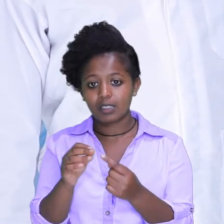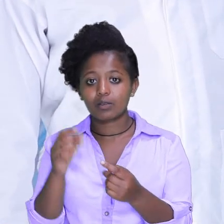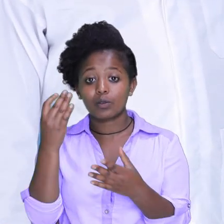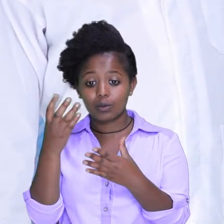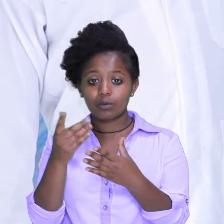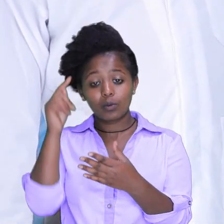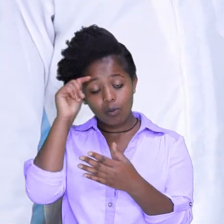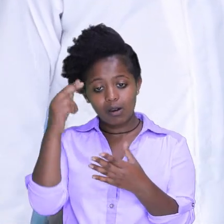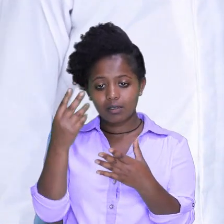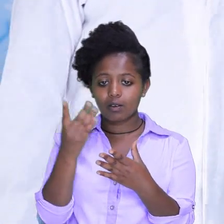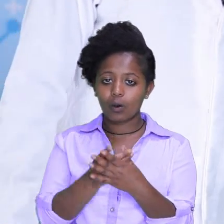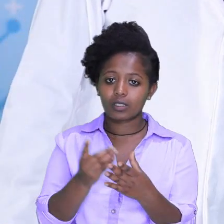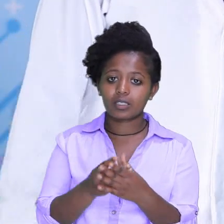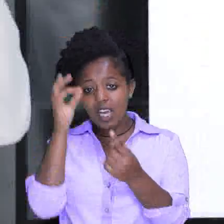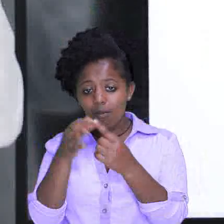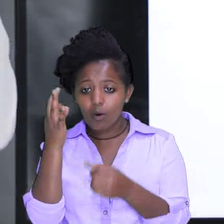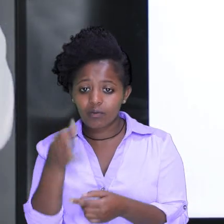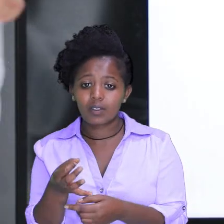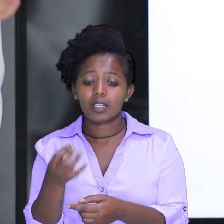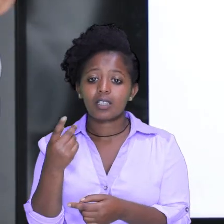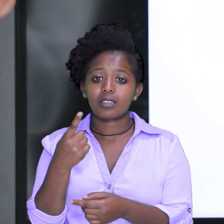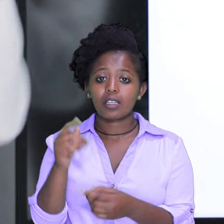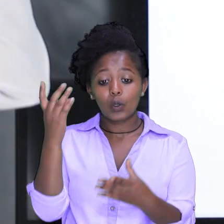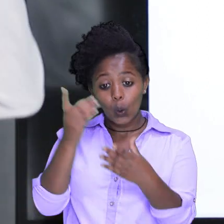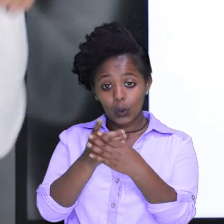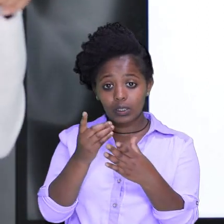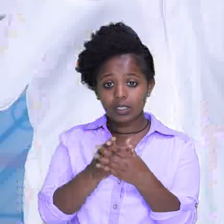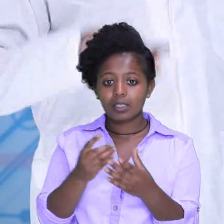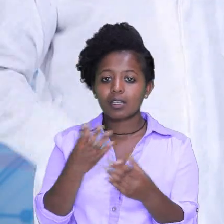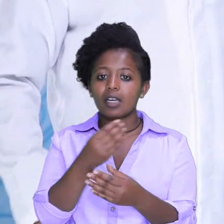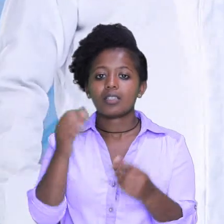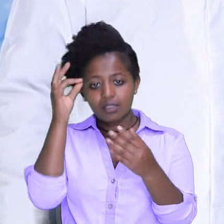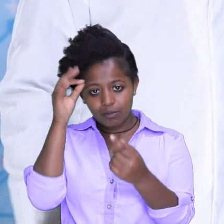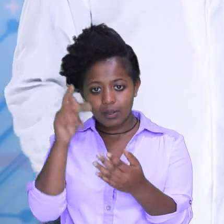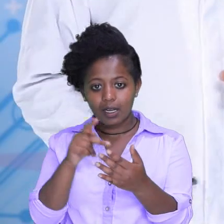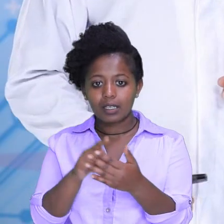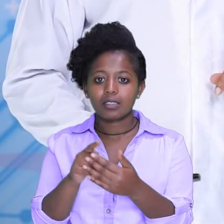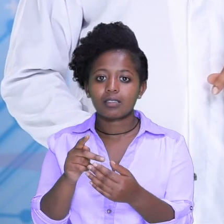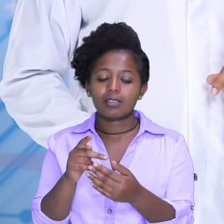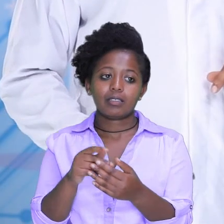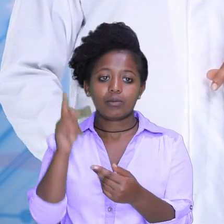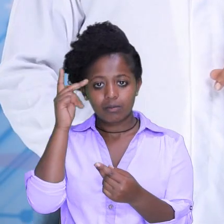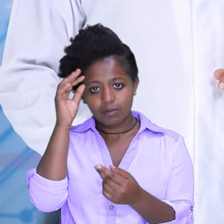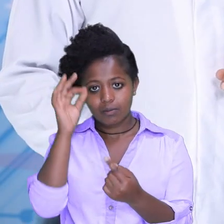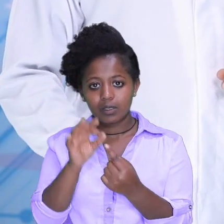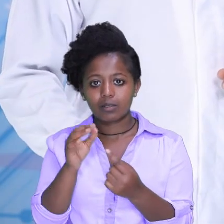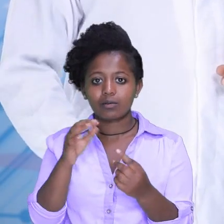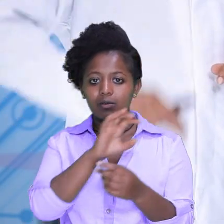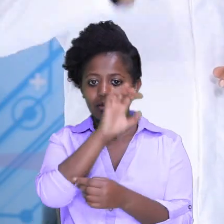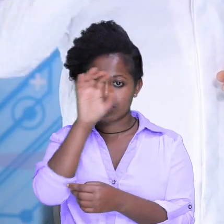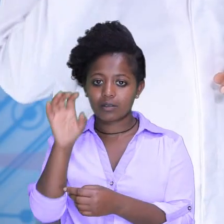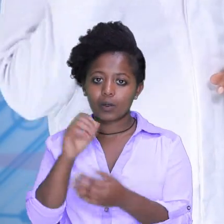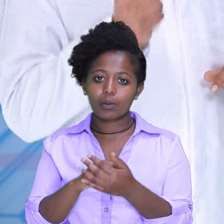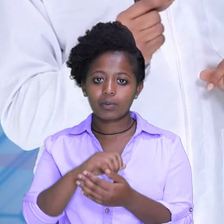Doctrines, the main aim of doctrine and plan to rebuild Europe.